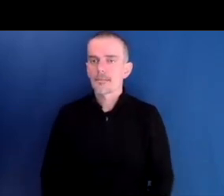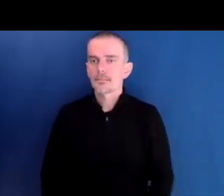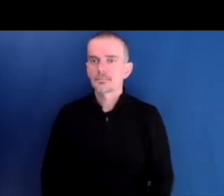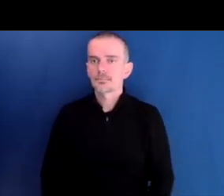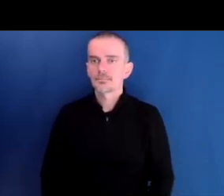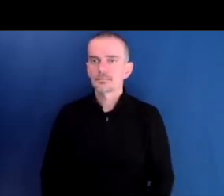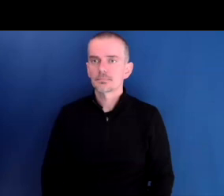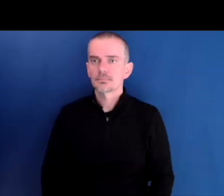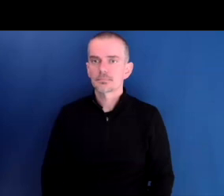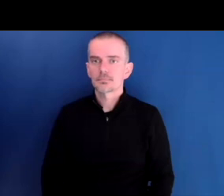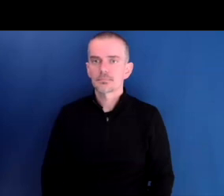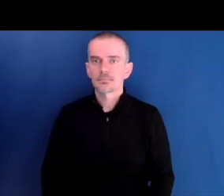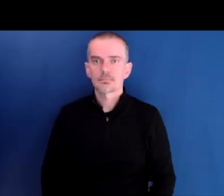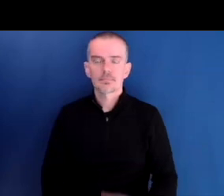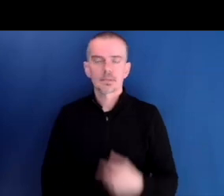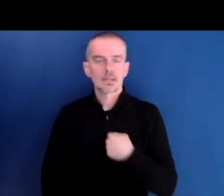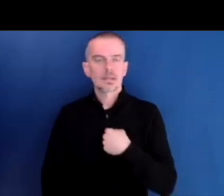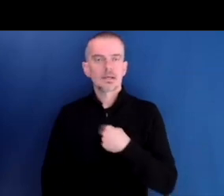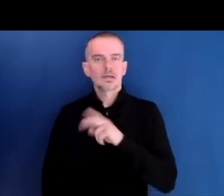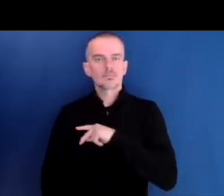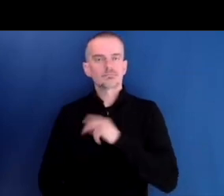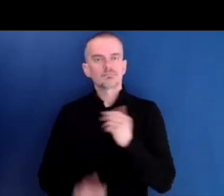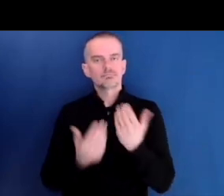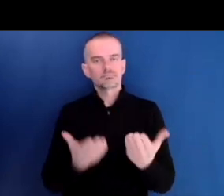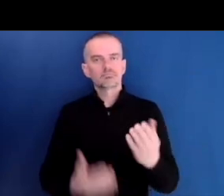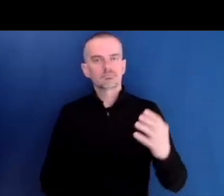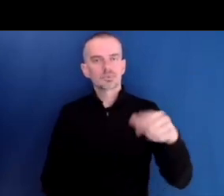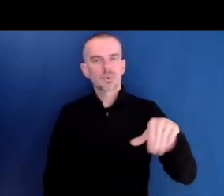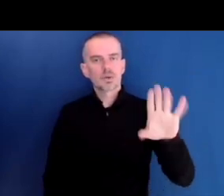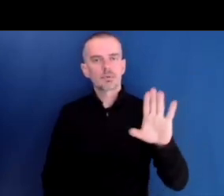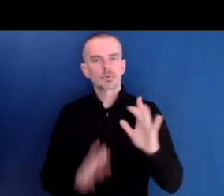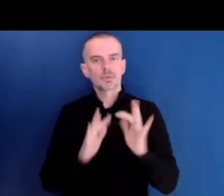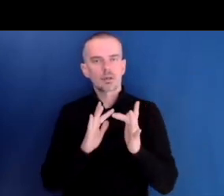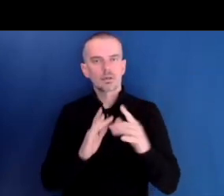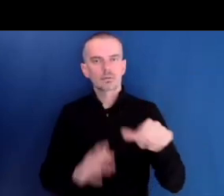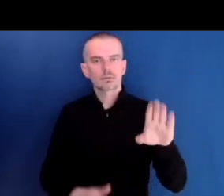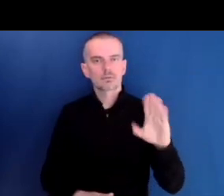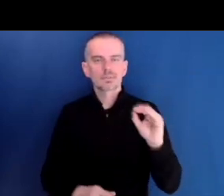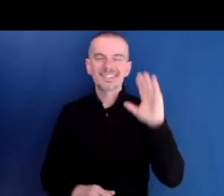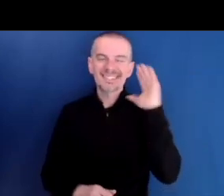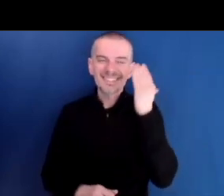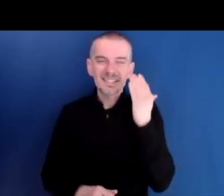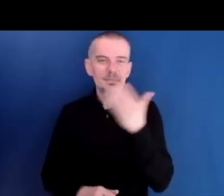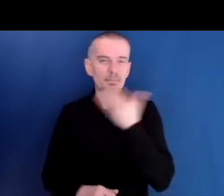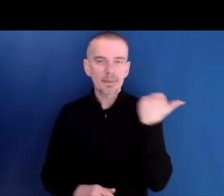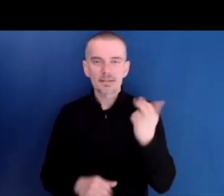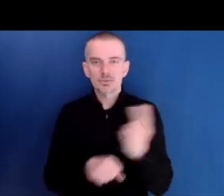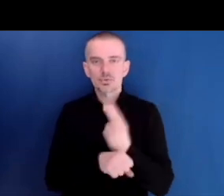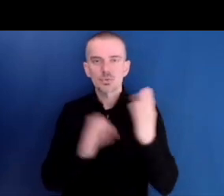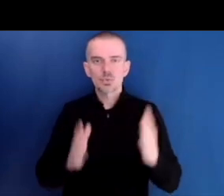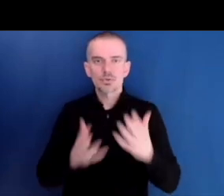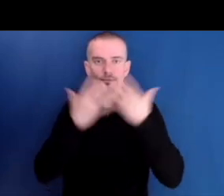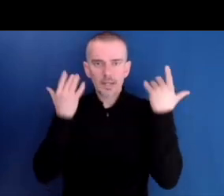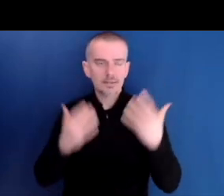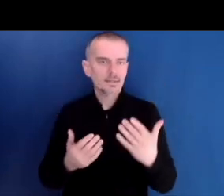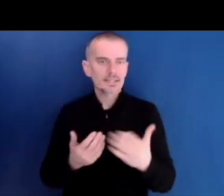I would personally recommend QuickBooks Online because it just seems to be the most user-friendly and the most accessible.